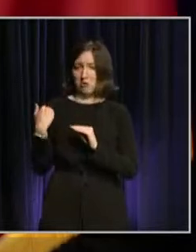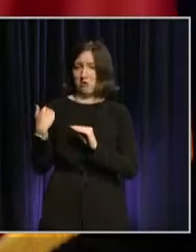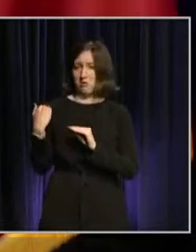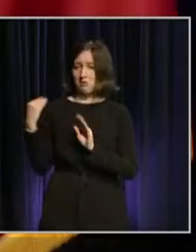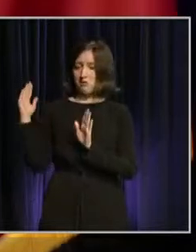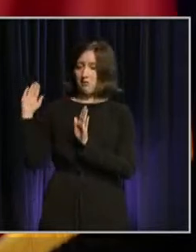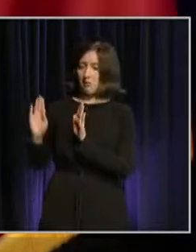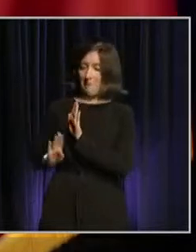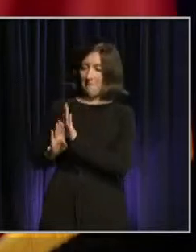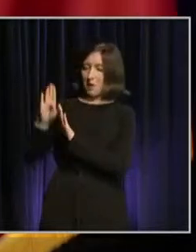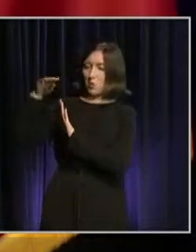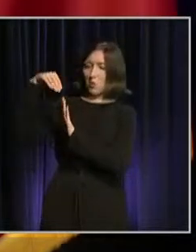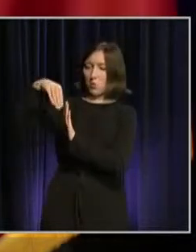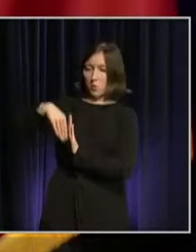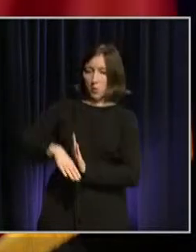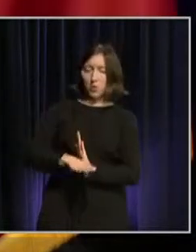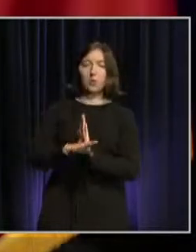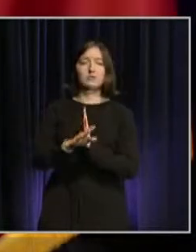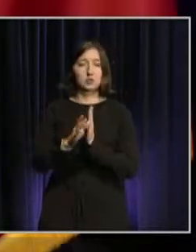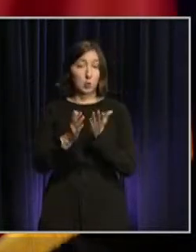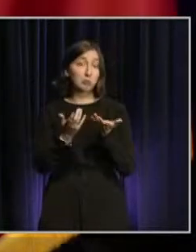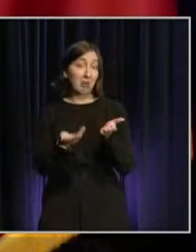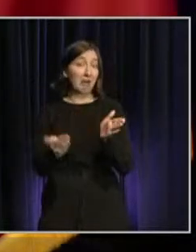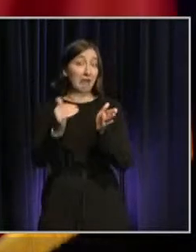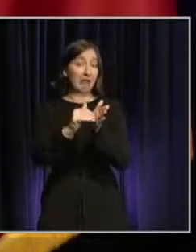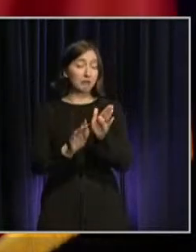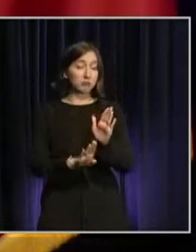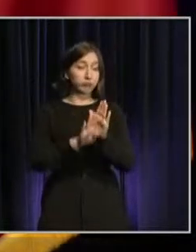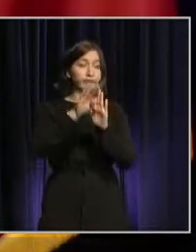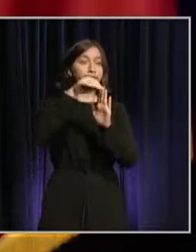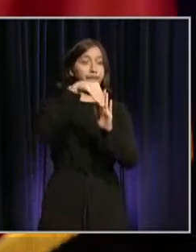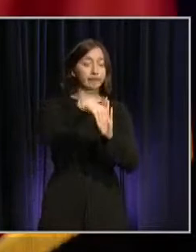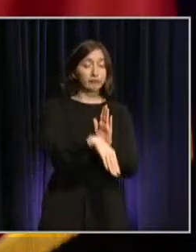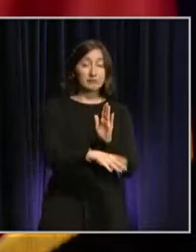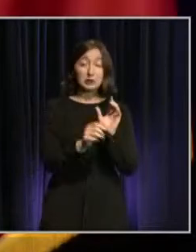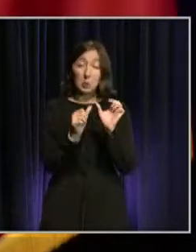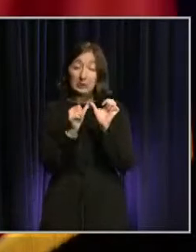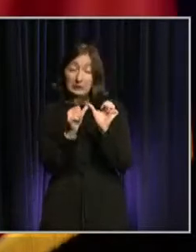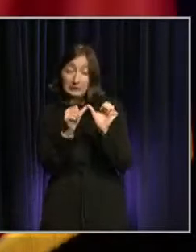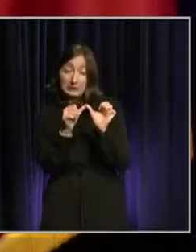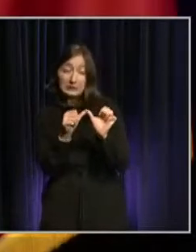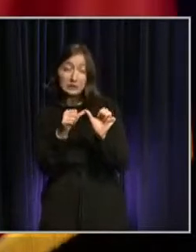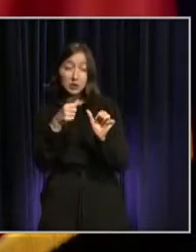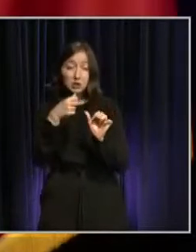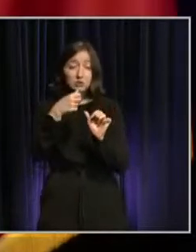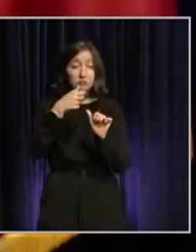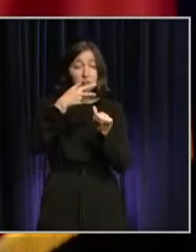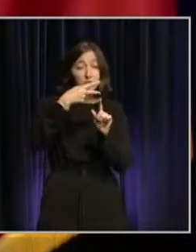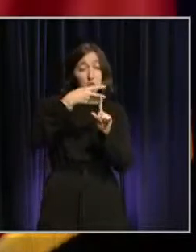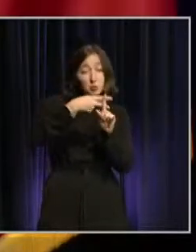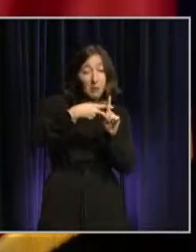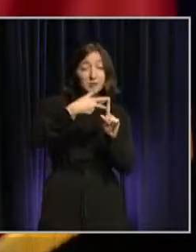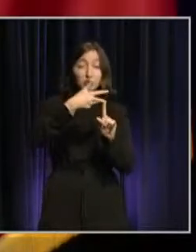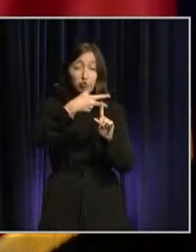right direction. And we just got to keep it up now for 2 or 3 more months to get us through